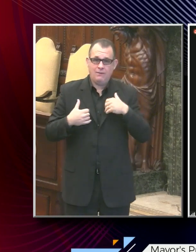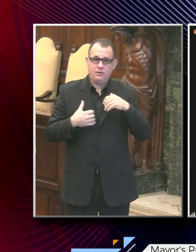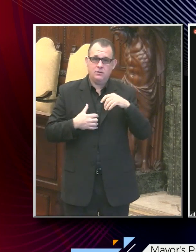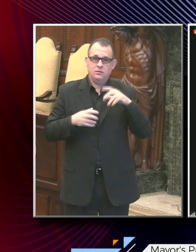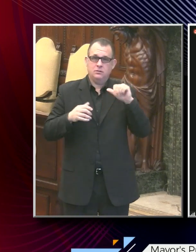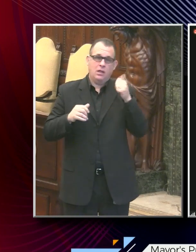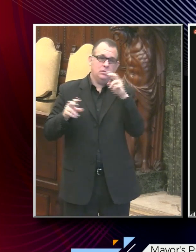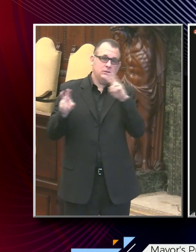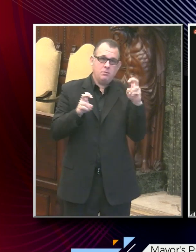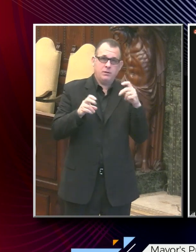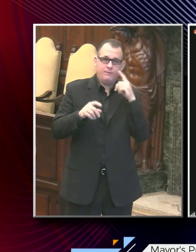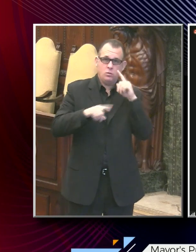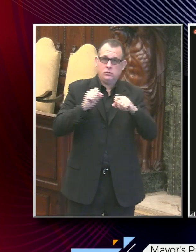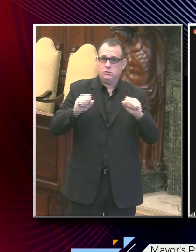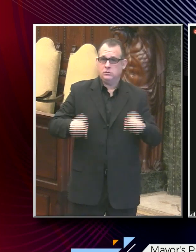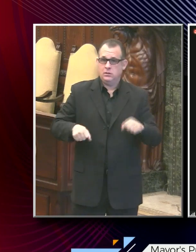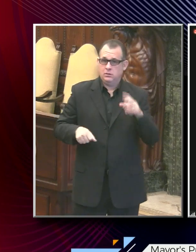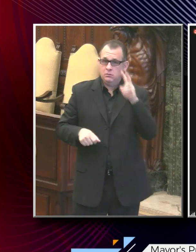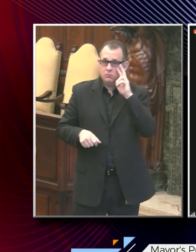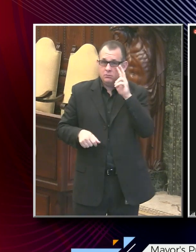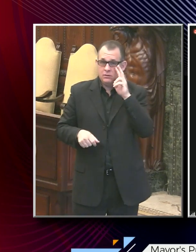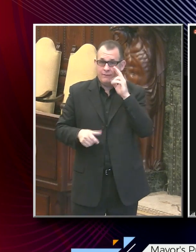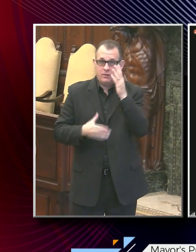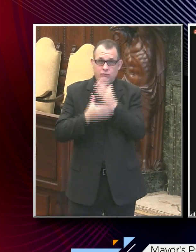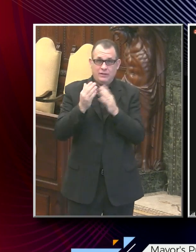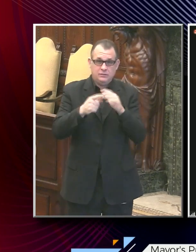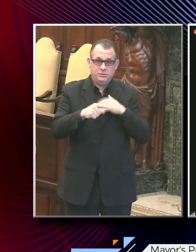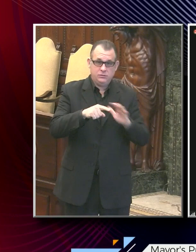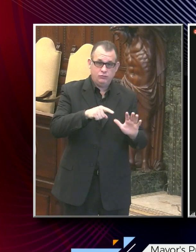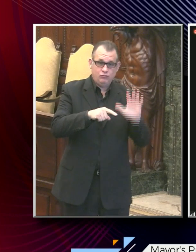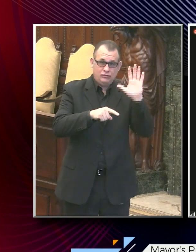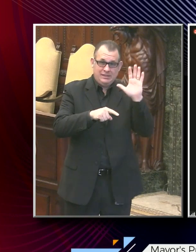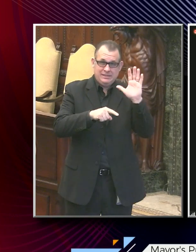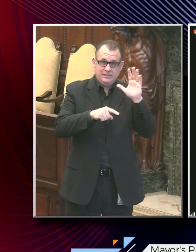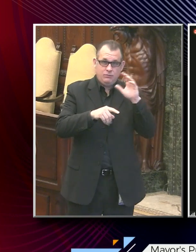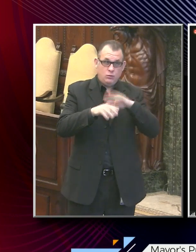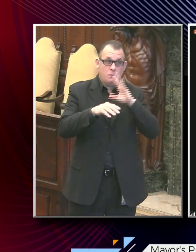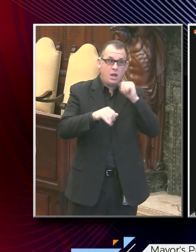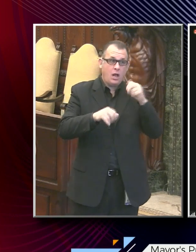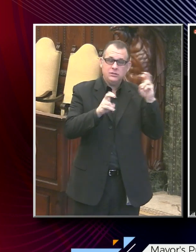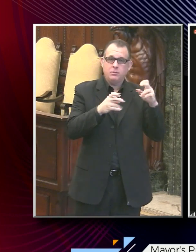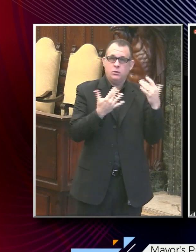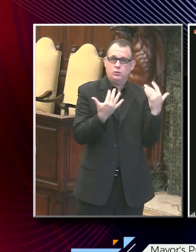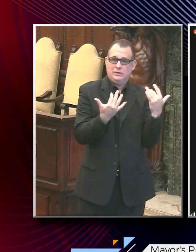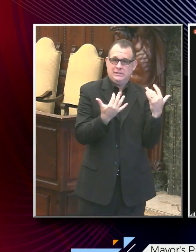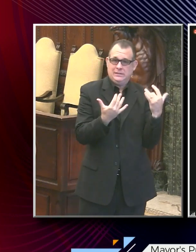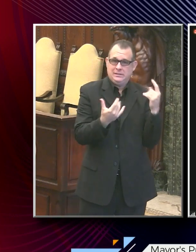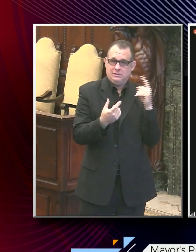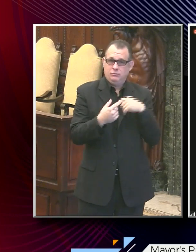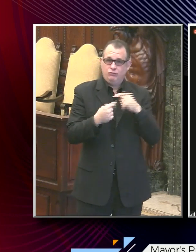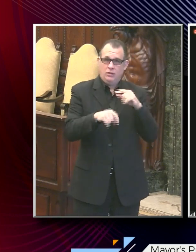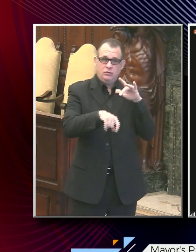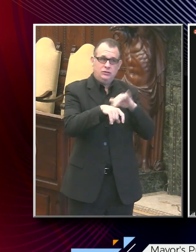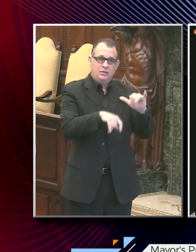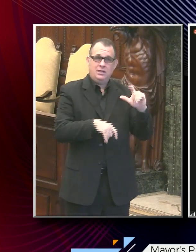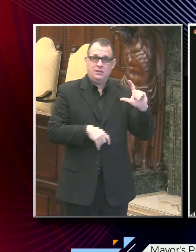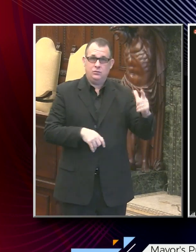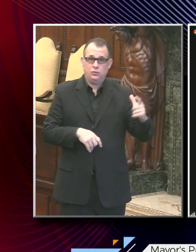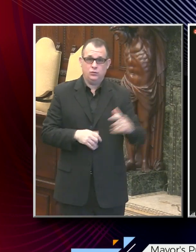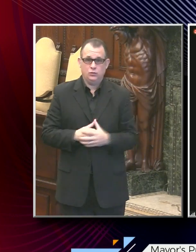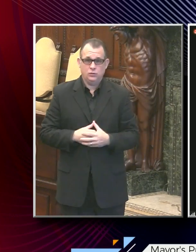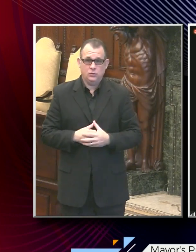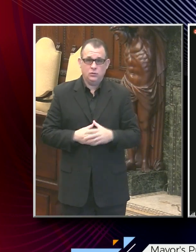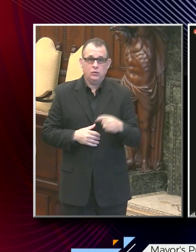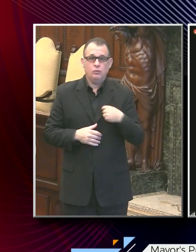topics. So if your hand is raised now for another topic, please lower it and we will try to get to that later. Please remember we do have